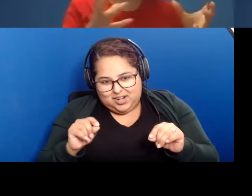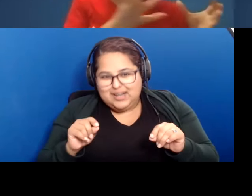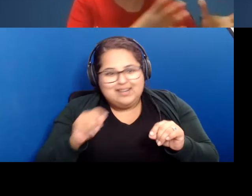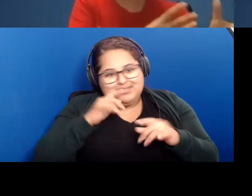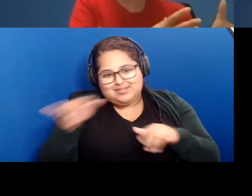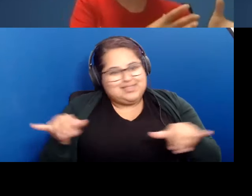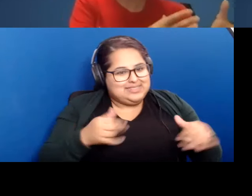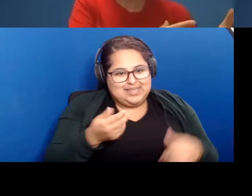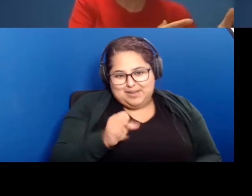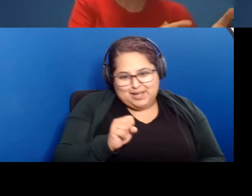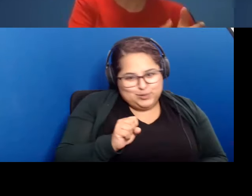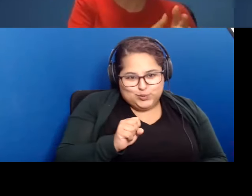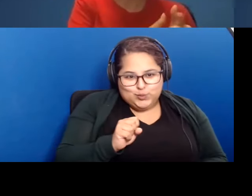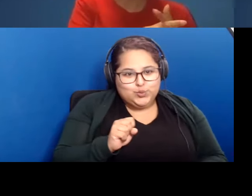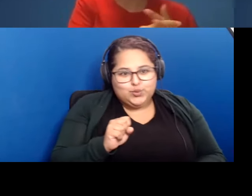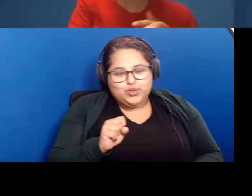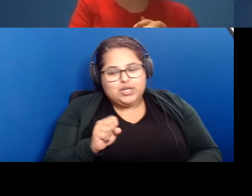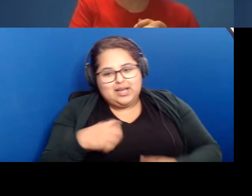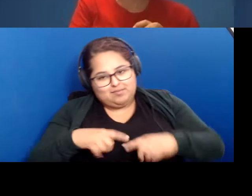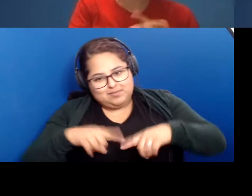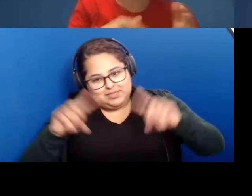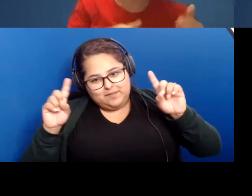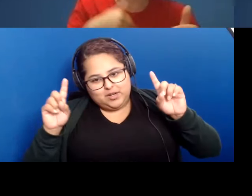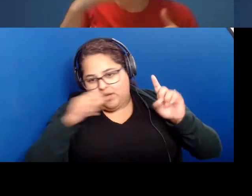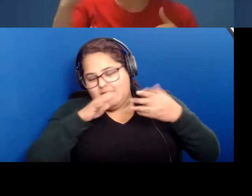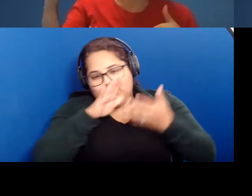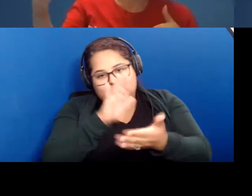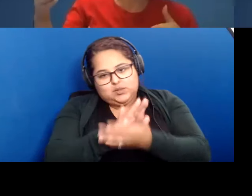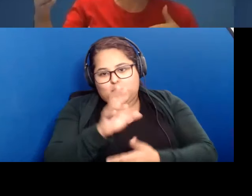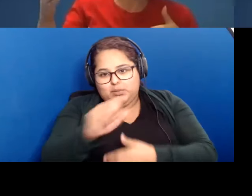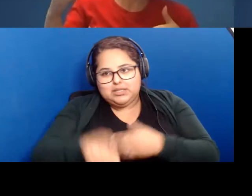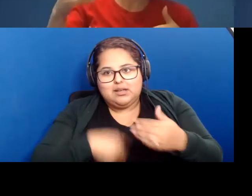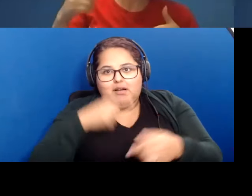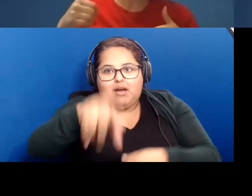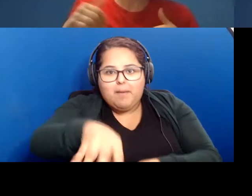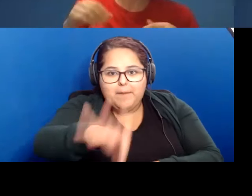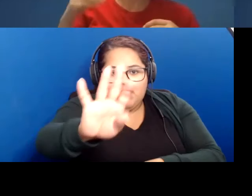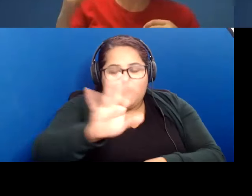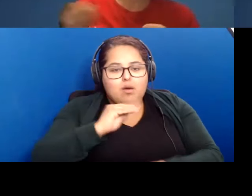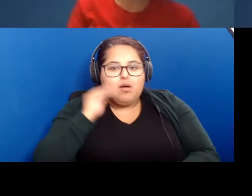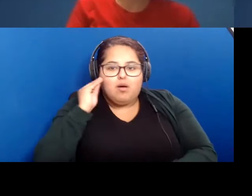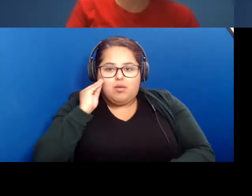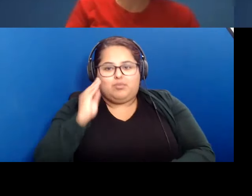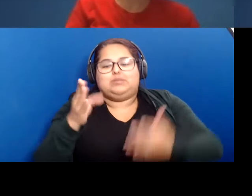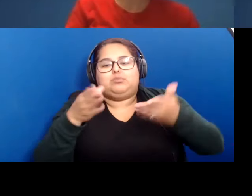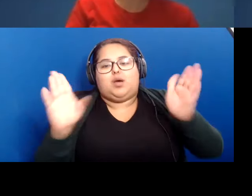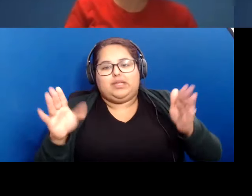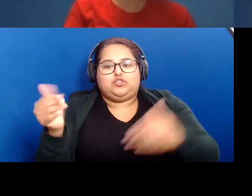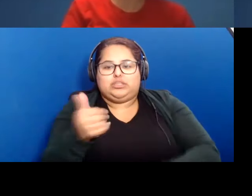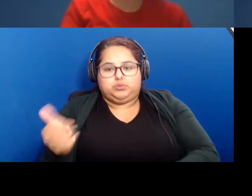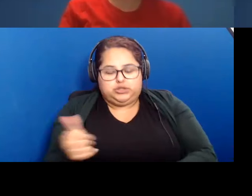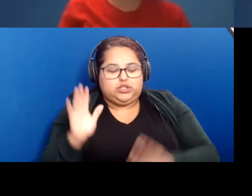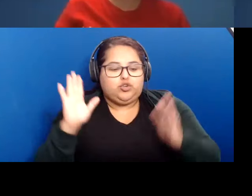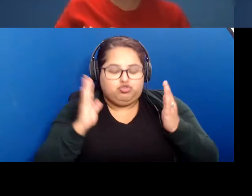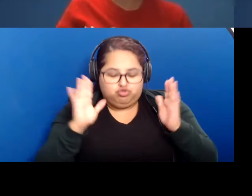in, like for example, high school. So we do not have school buses that come to your home to pick you up. It's the public transportation. Great